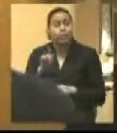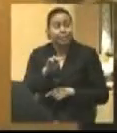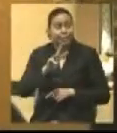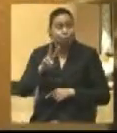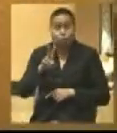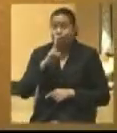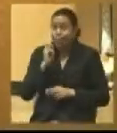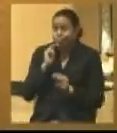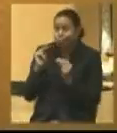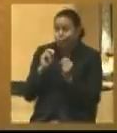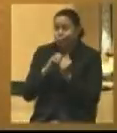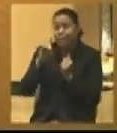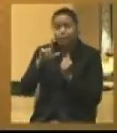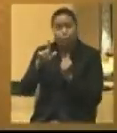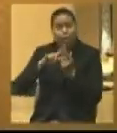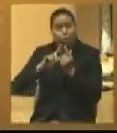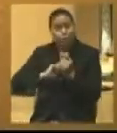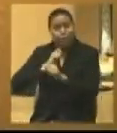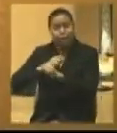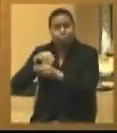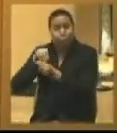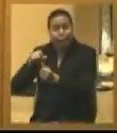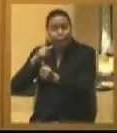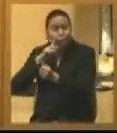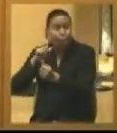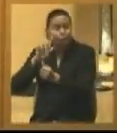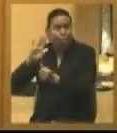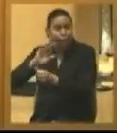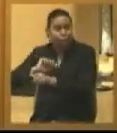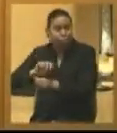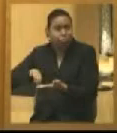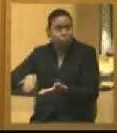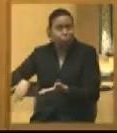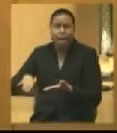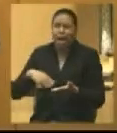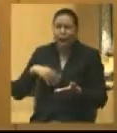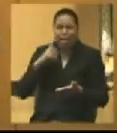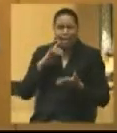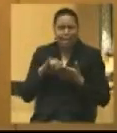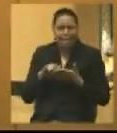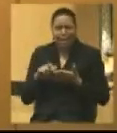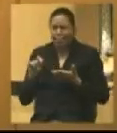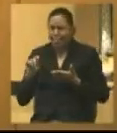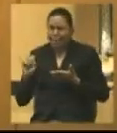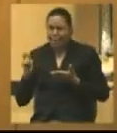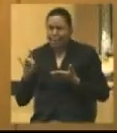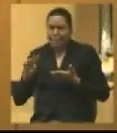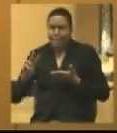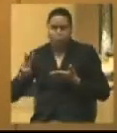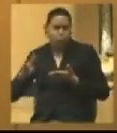with Delaware to have a compensated emancipation. And didn't that end fairly late in 1862,